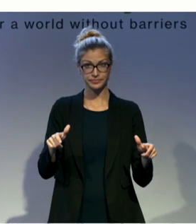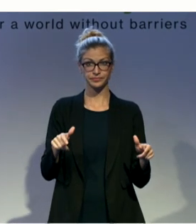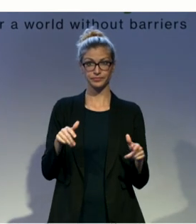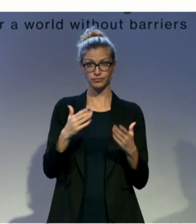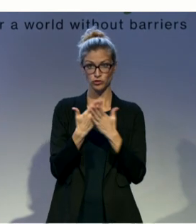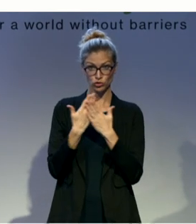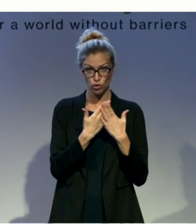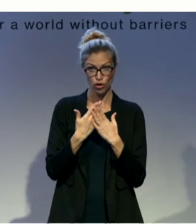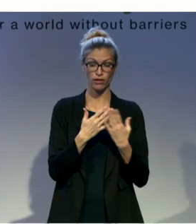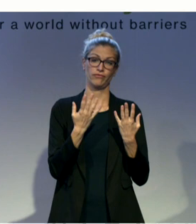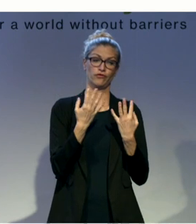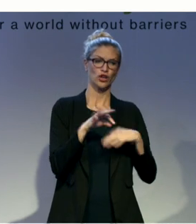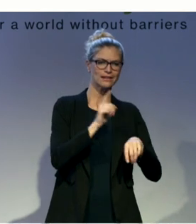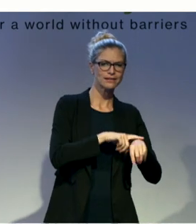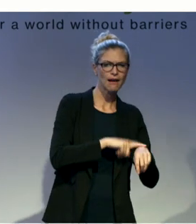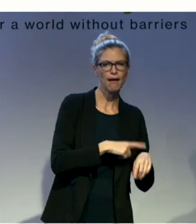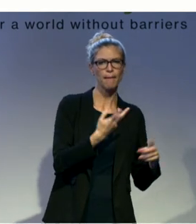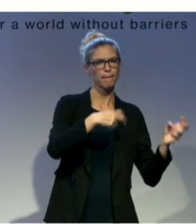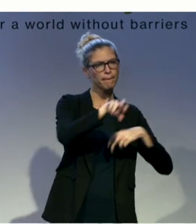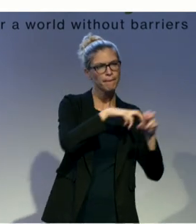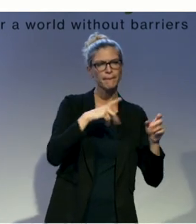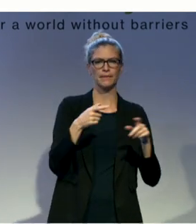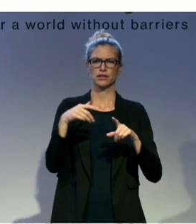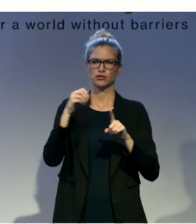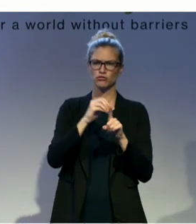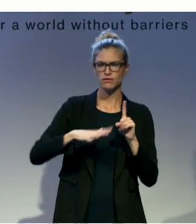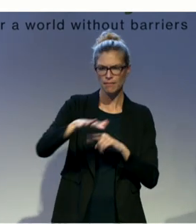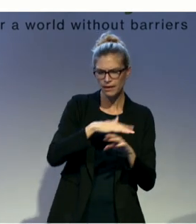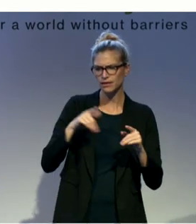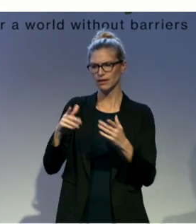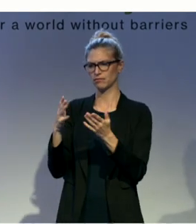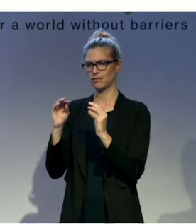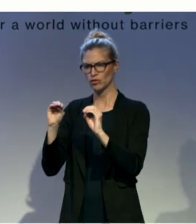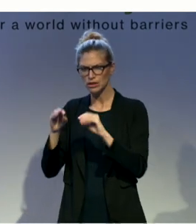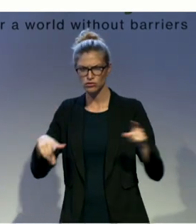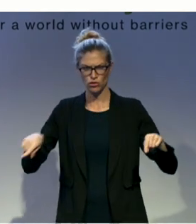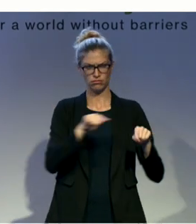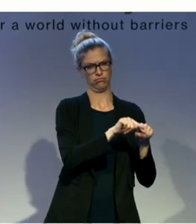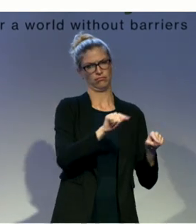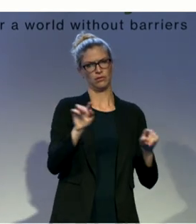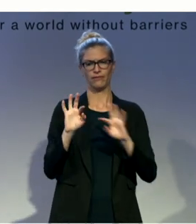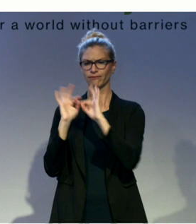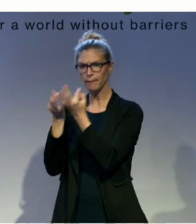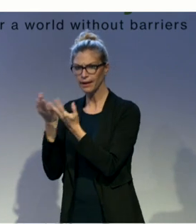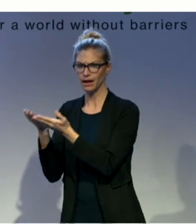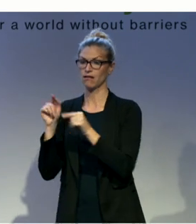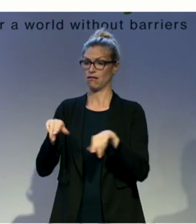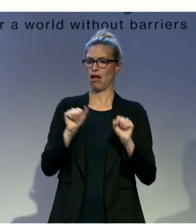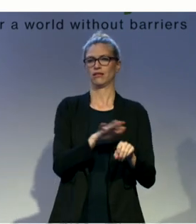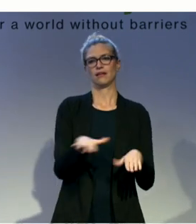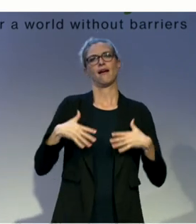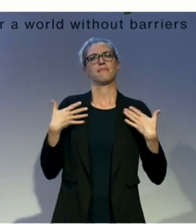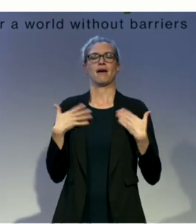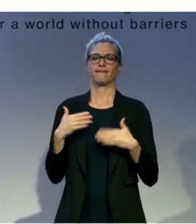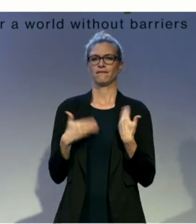and socializing. All of these services improve the quality of life for children as well as their families. The reason I'm here